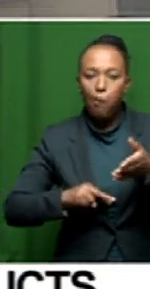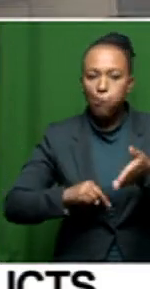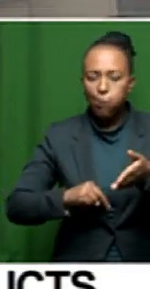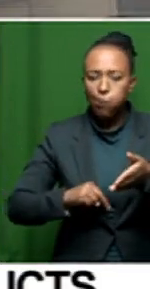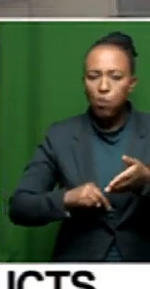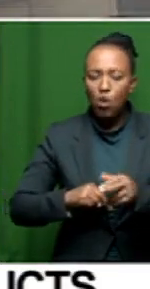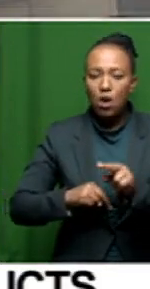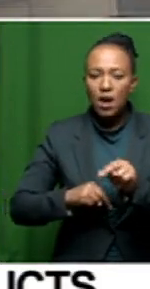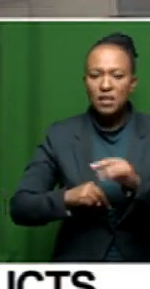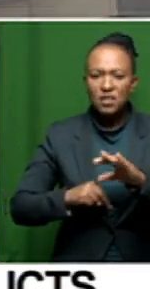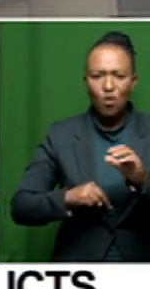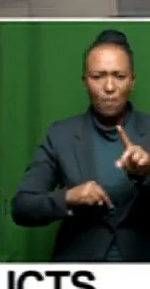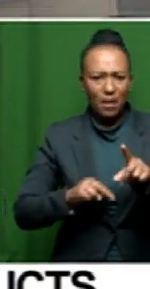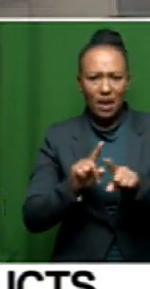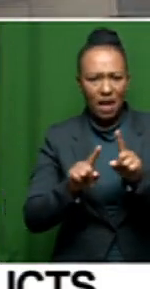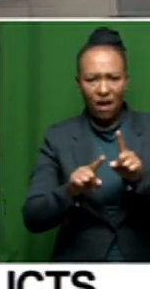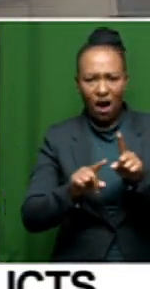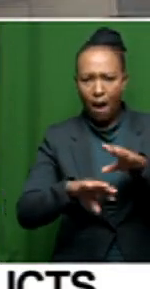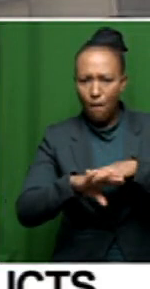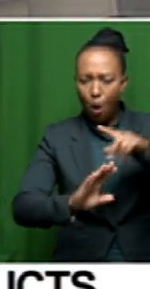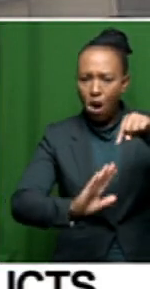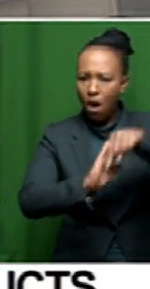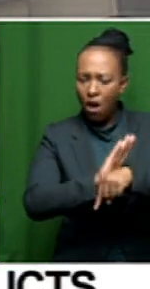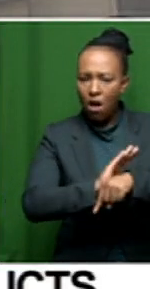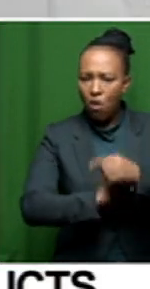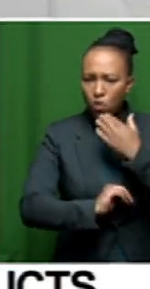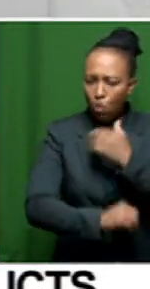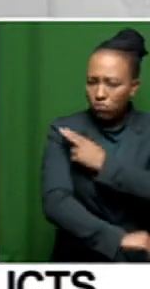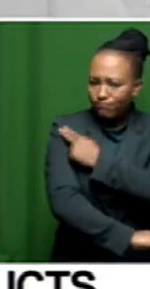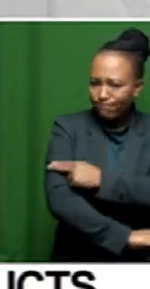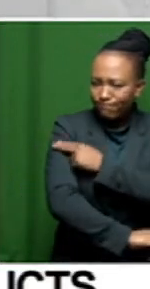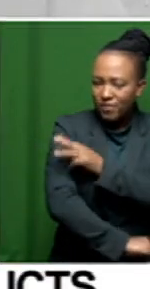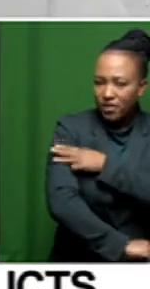the NCOP delegation not get into that with the hospital management?